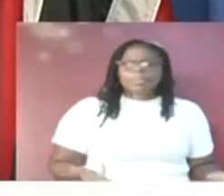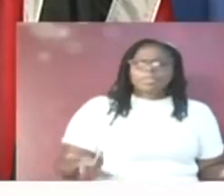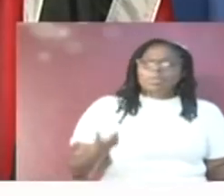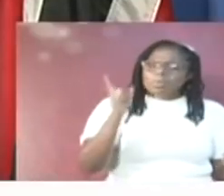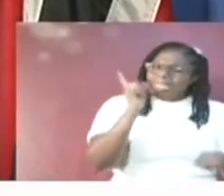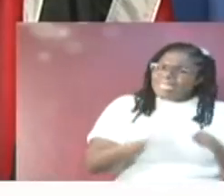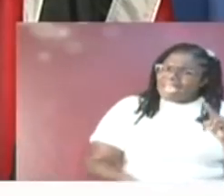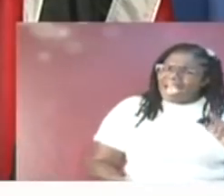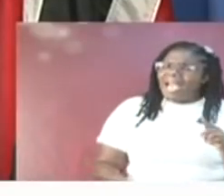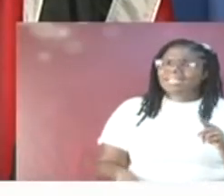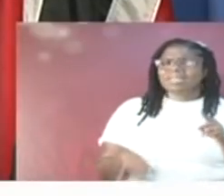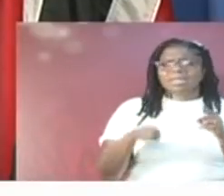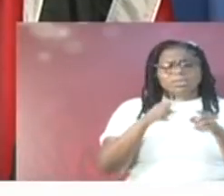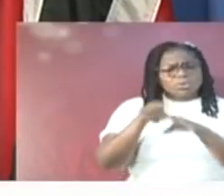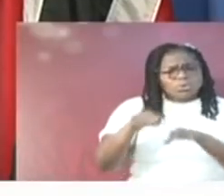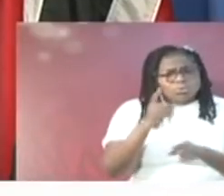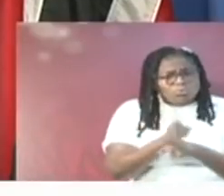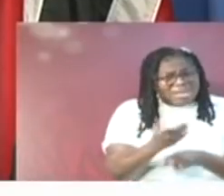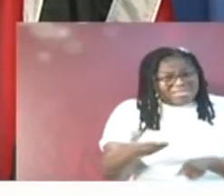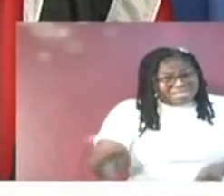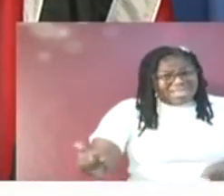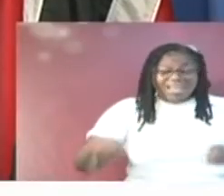May.